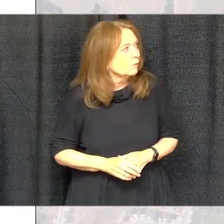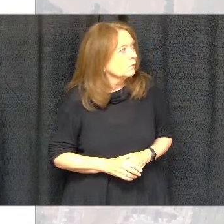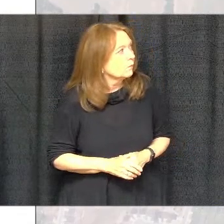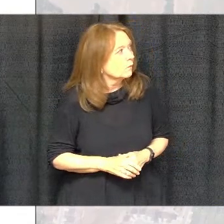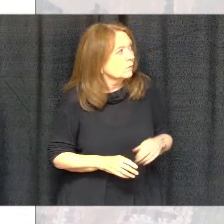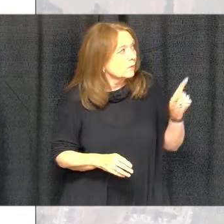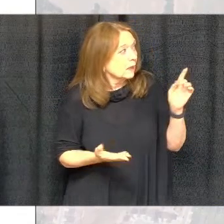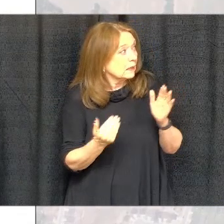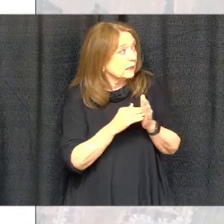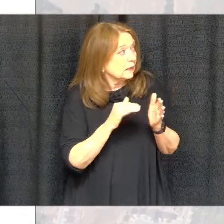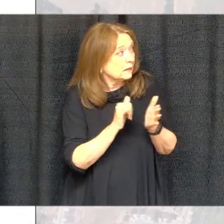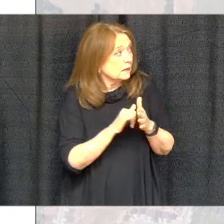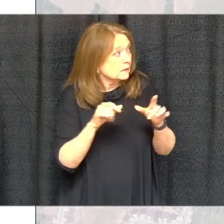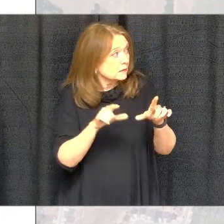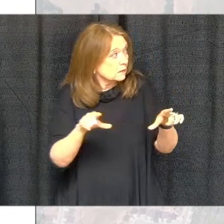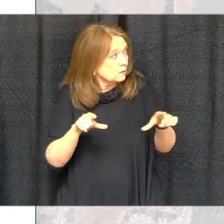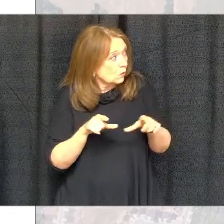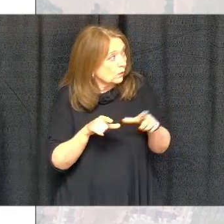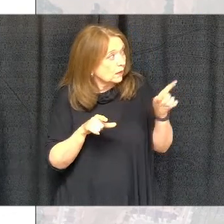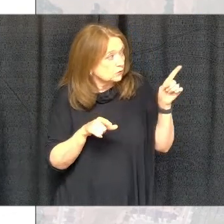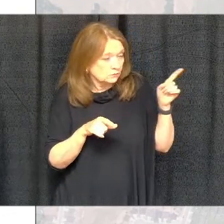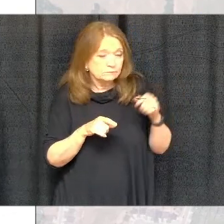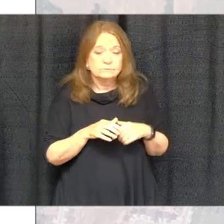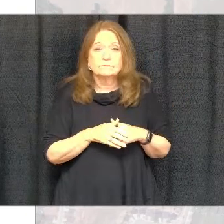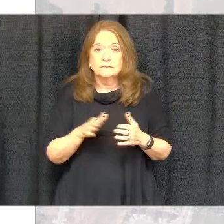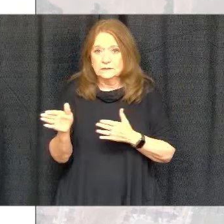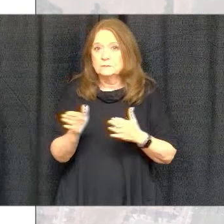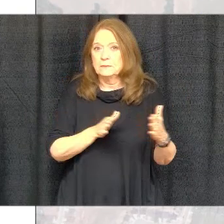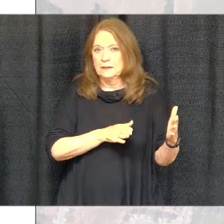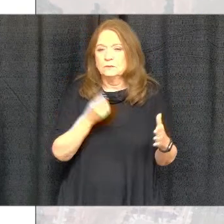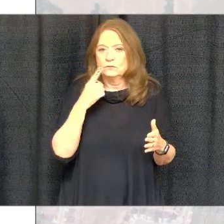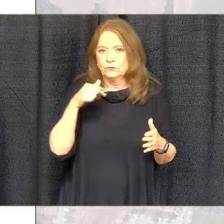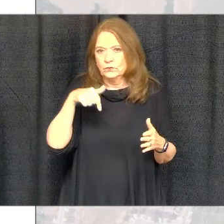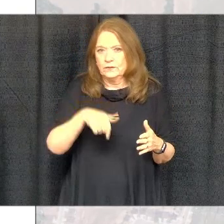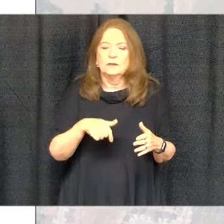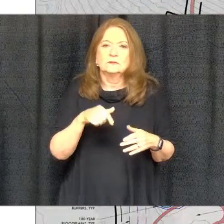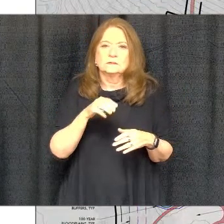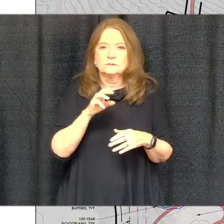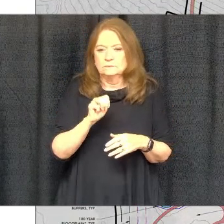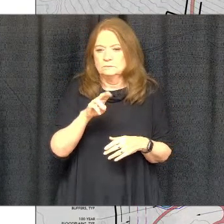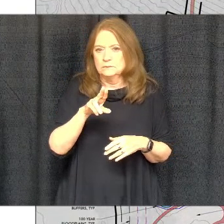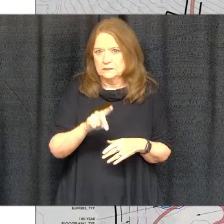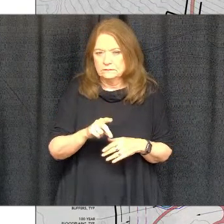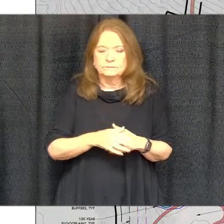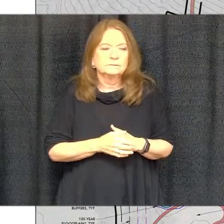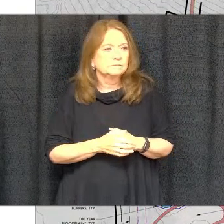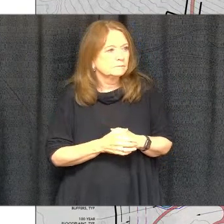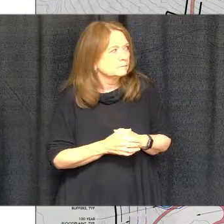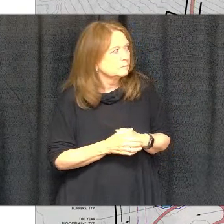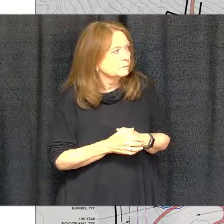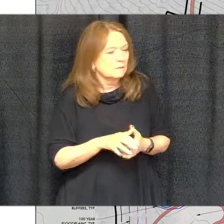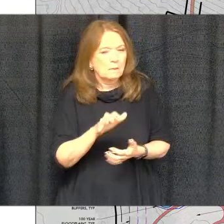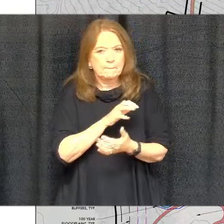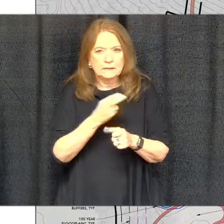And again, this is a location plan for where you can see where it is.